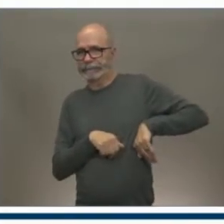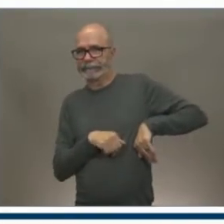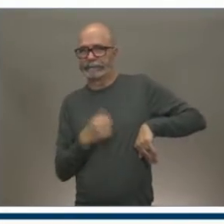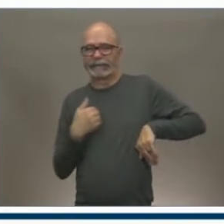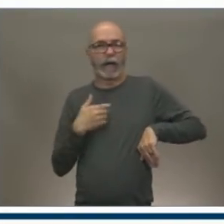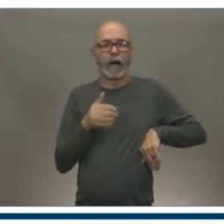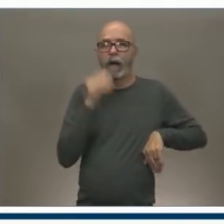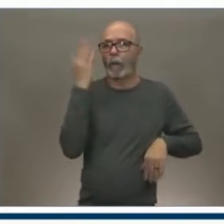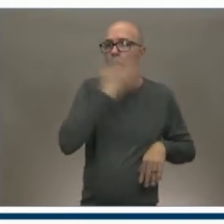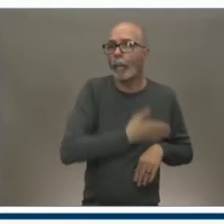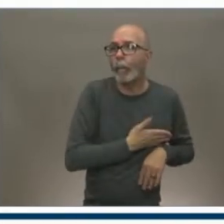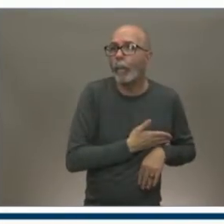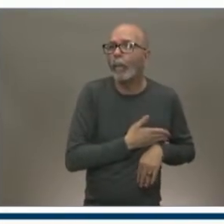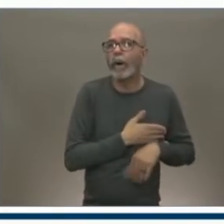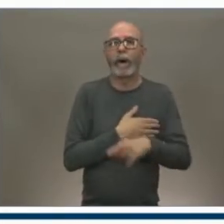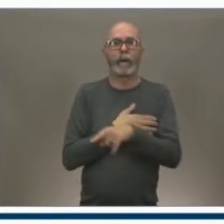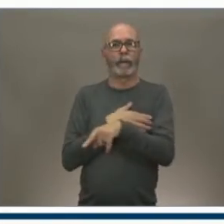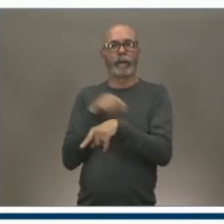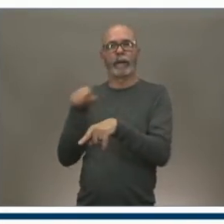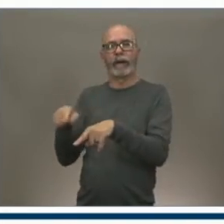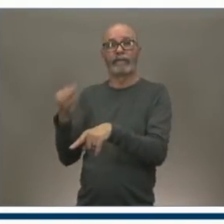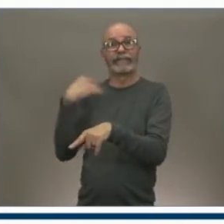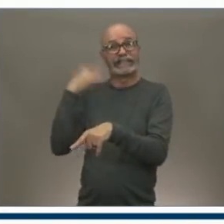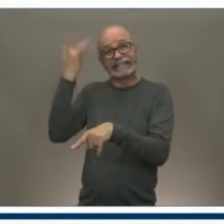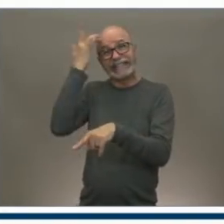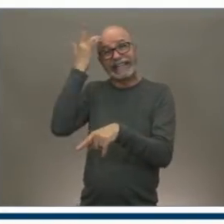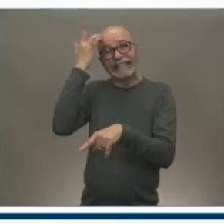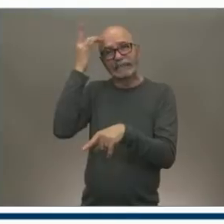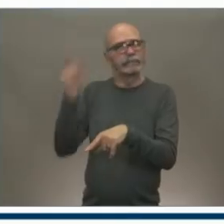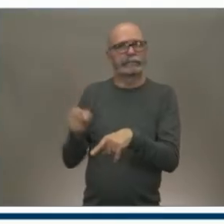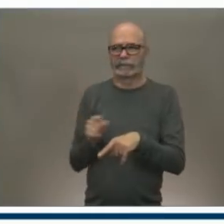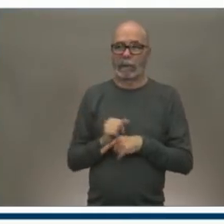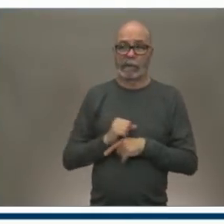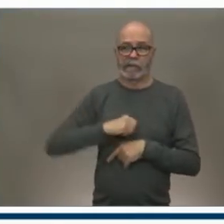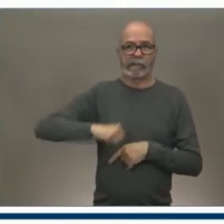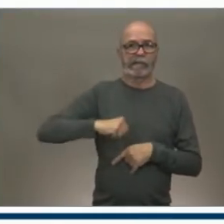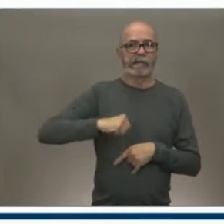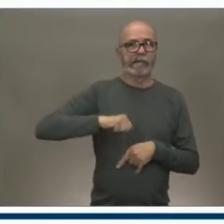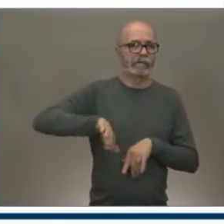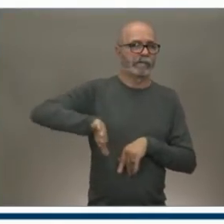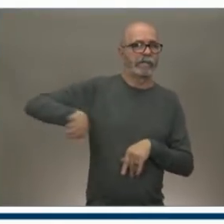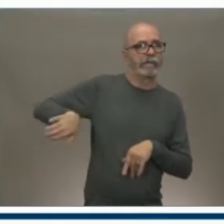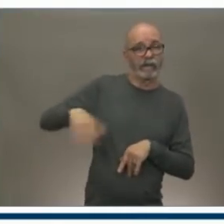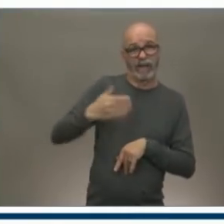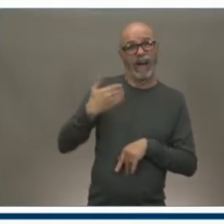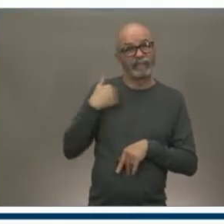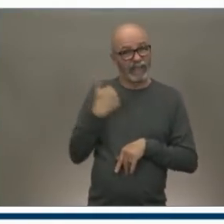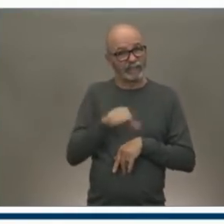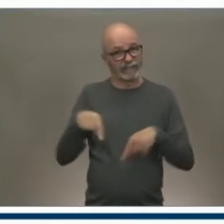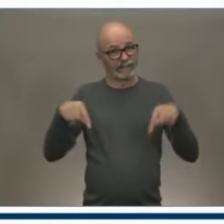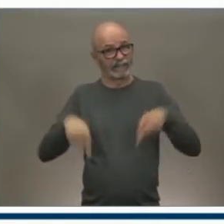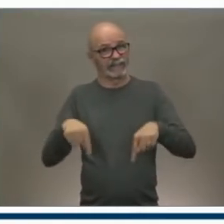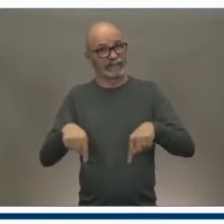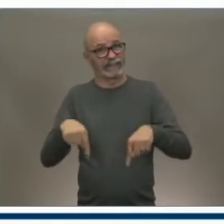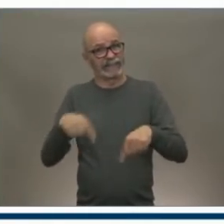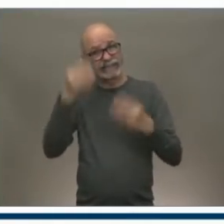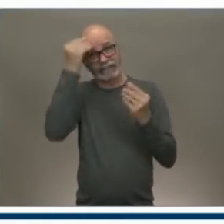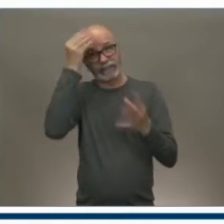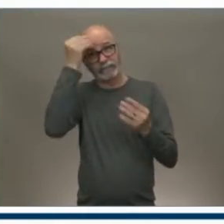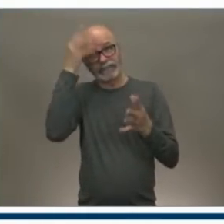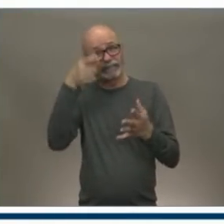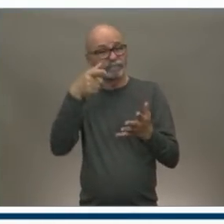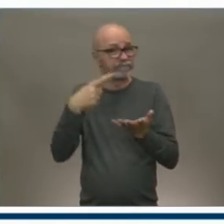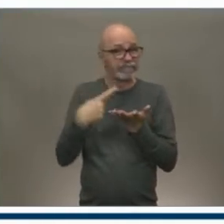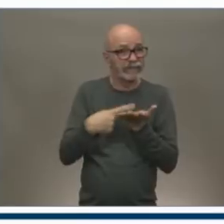if they catch COVID. And just wondering if that's a discussion that we're having here in the province now or in the